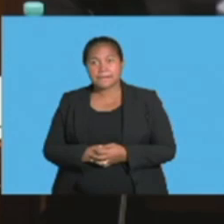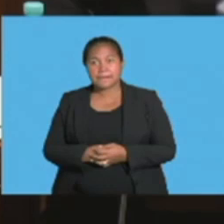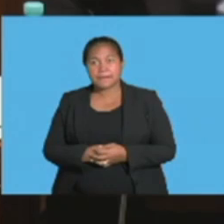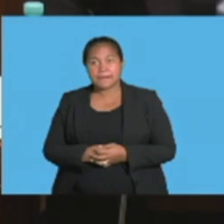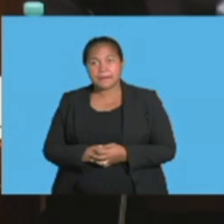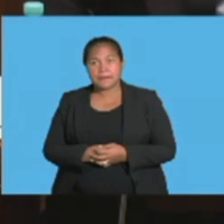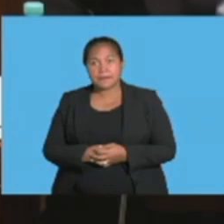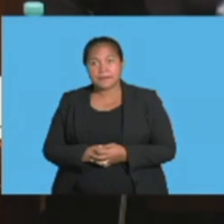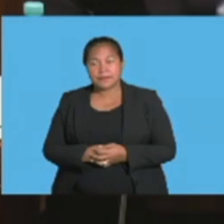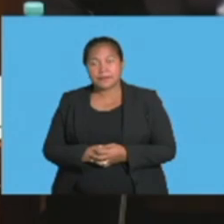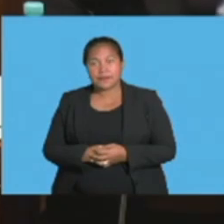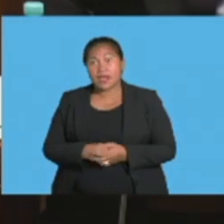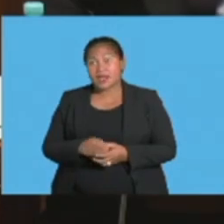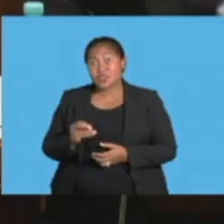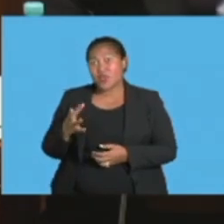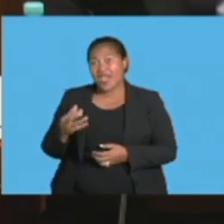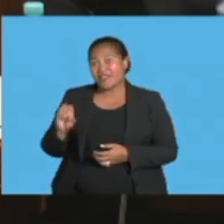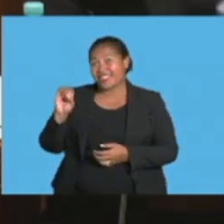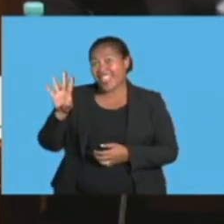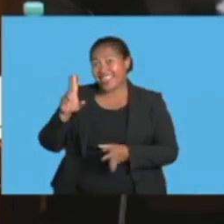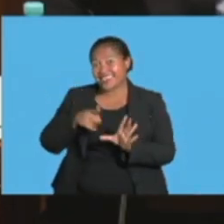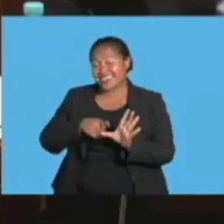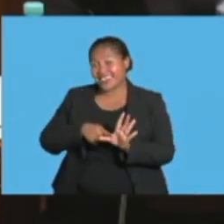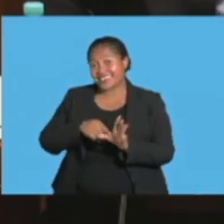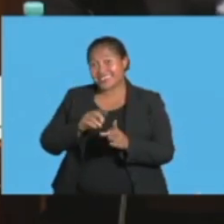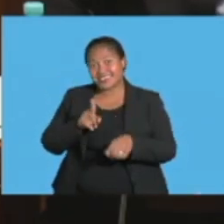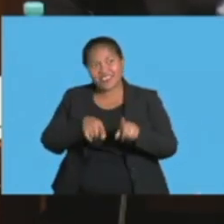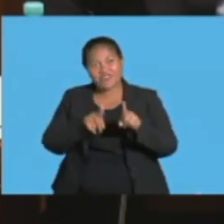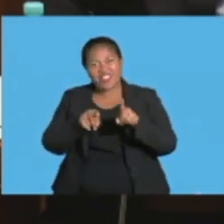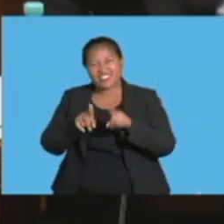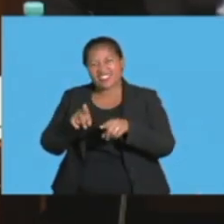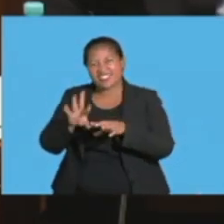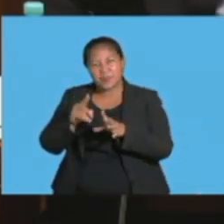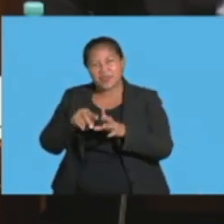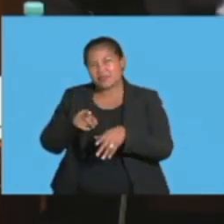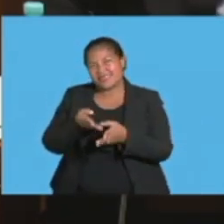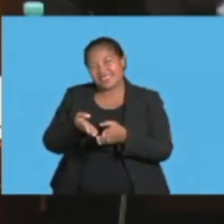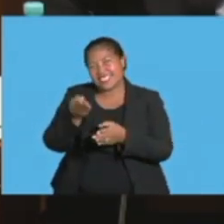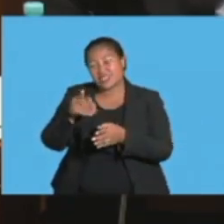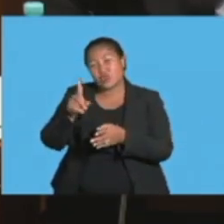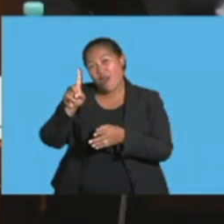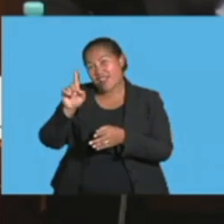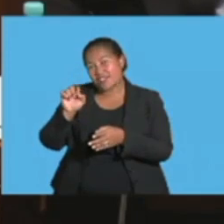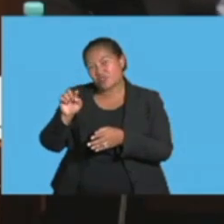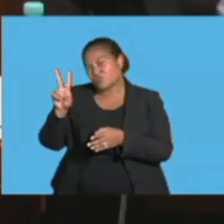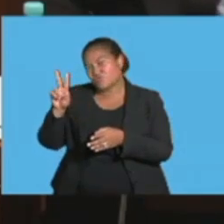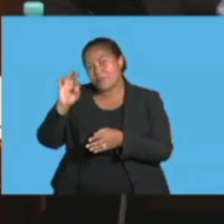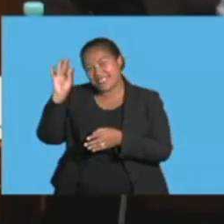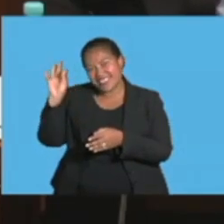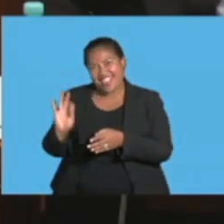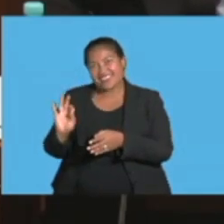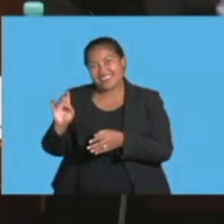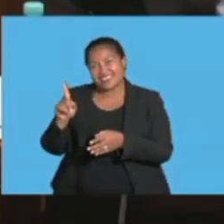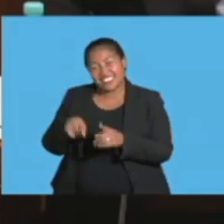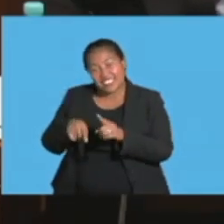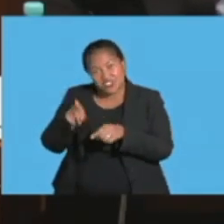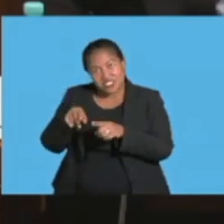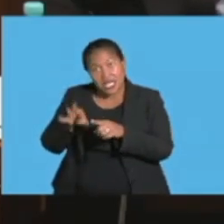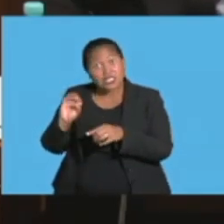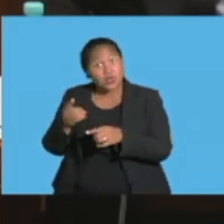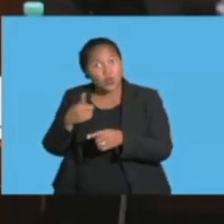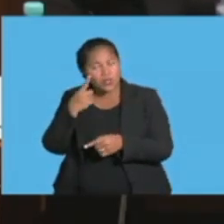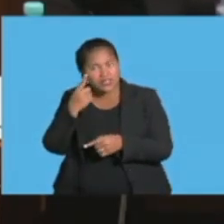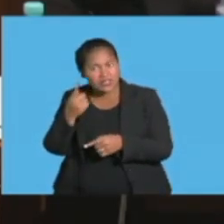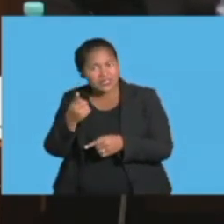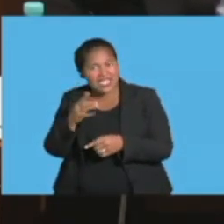the 10-year difference seems to suggest a 1 to 2% rise. So while it's encouraging to see that